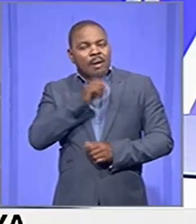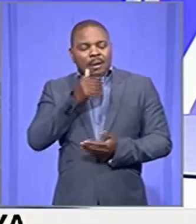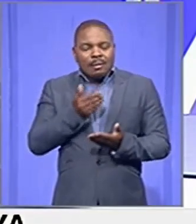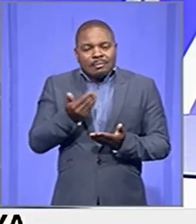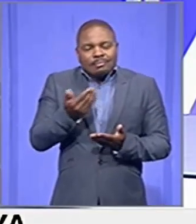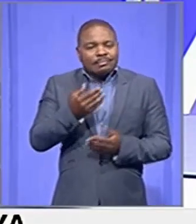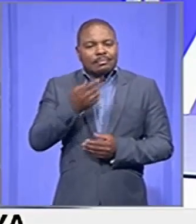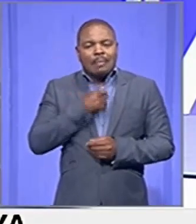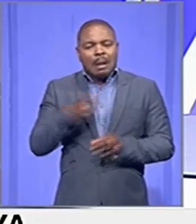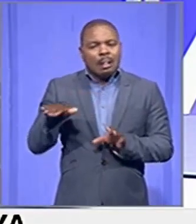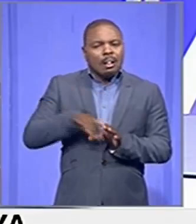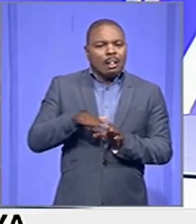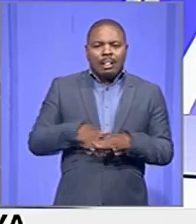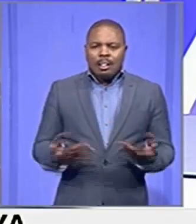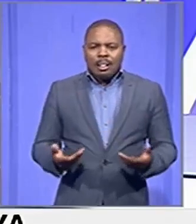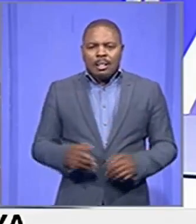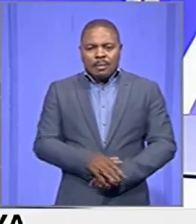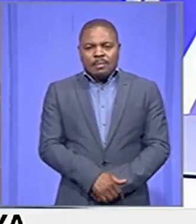yona.